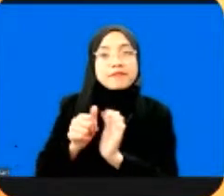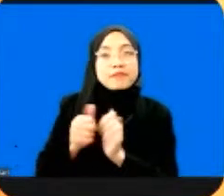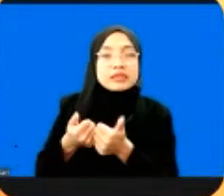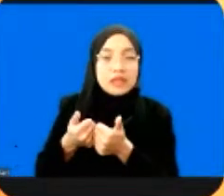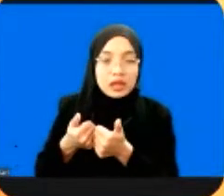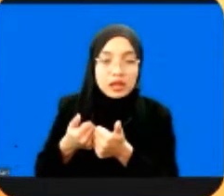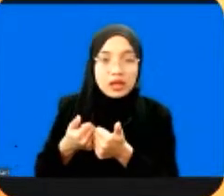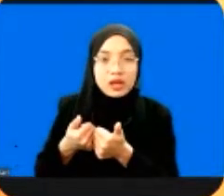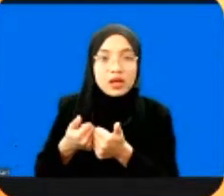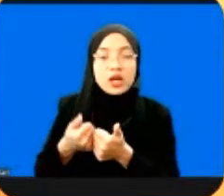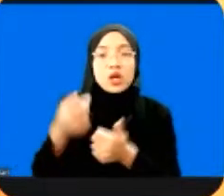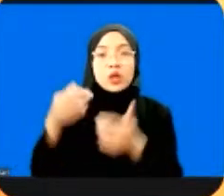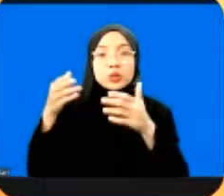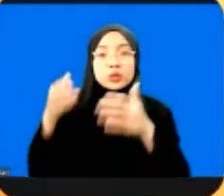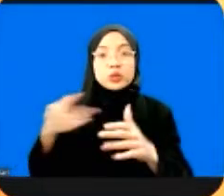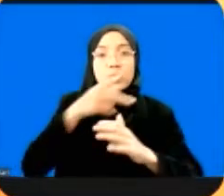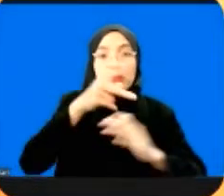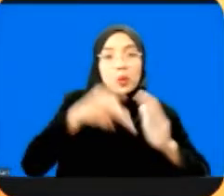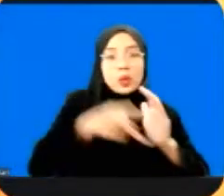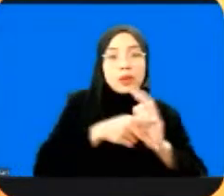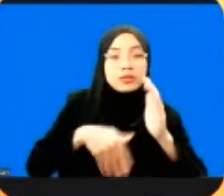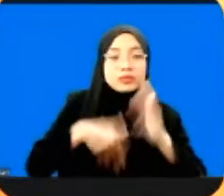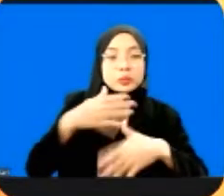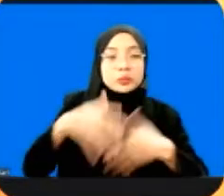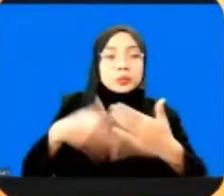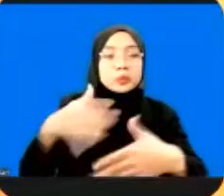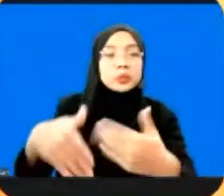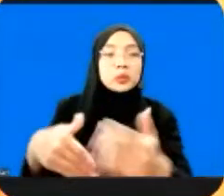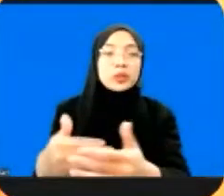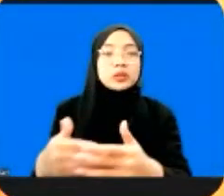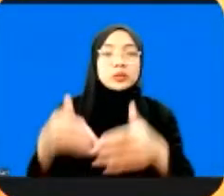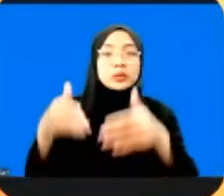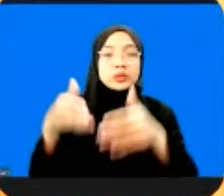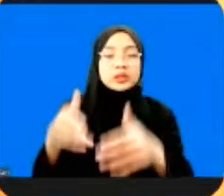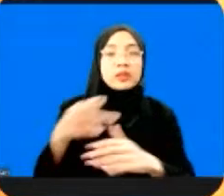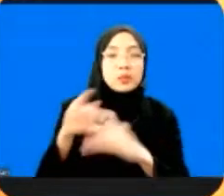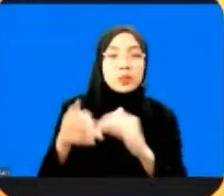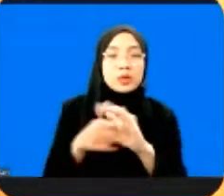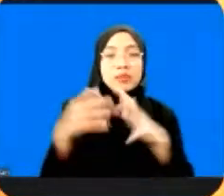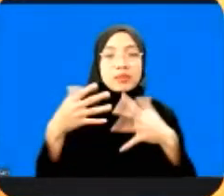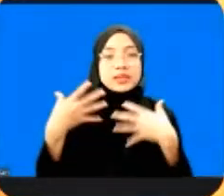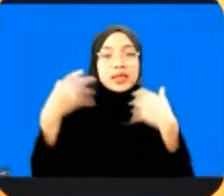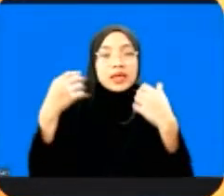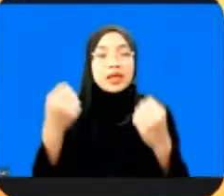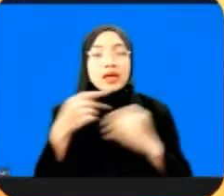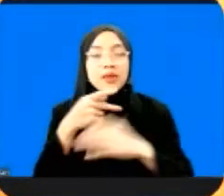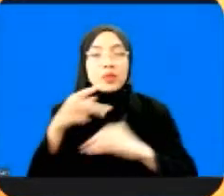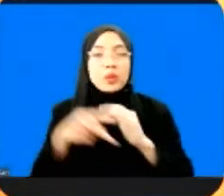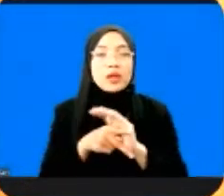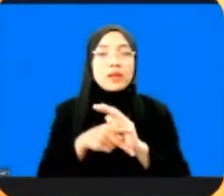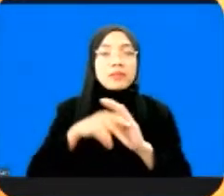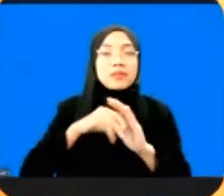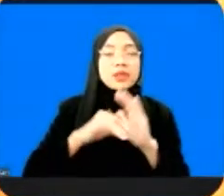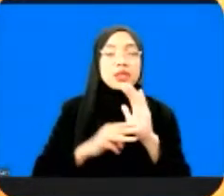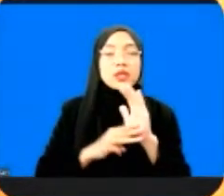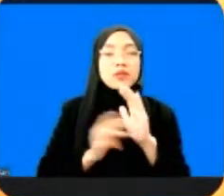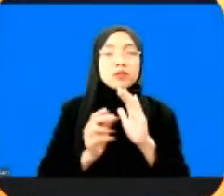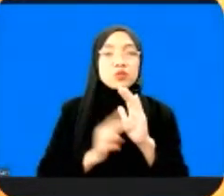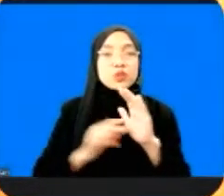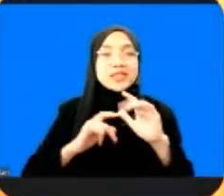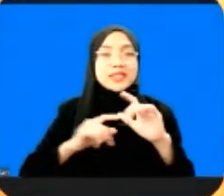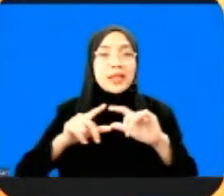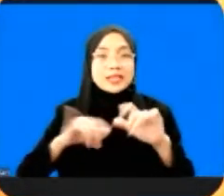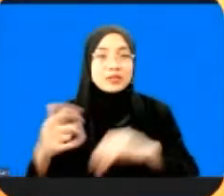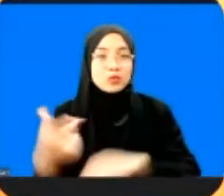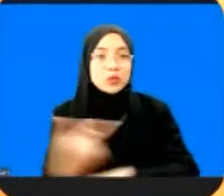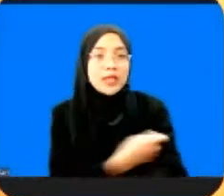especially health and immunization in particular. So I think all the